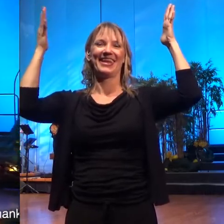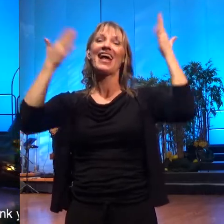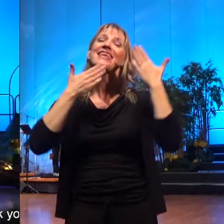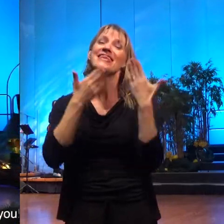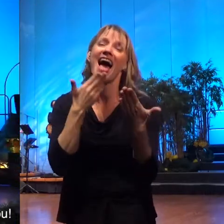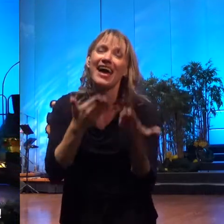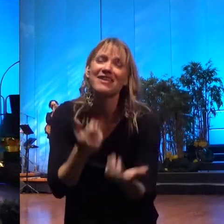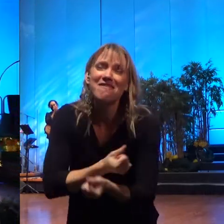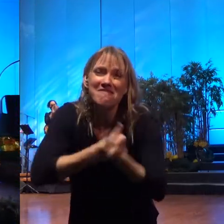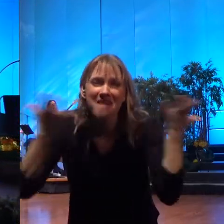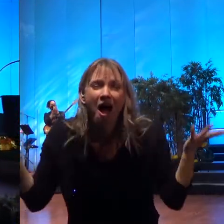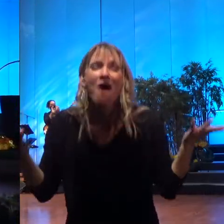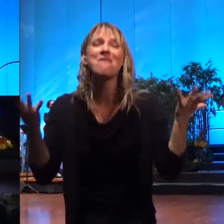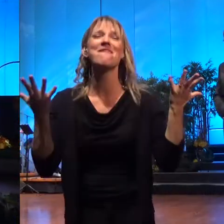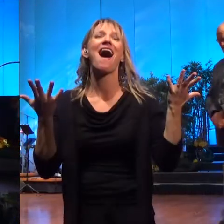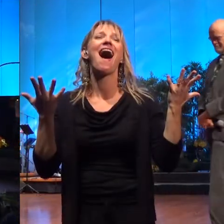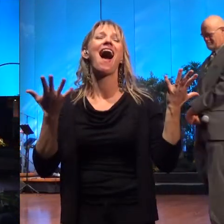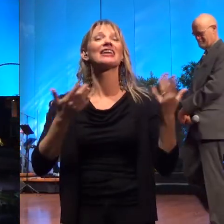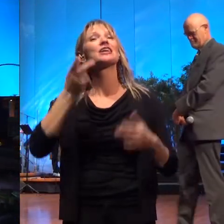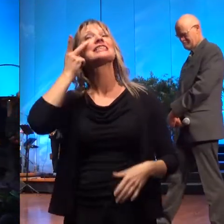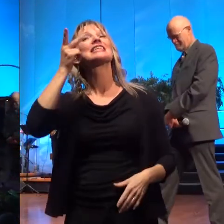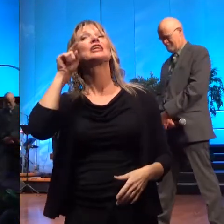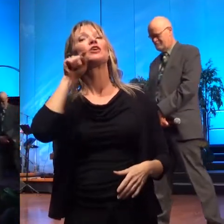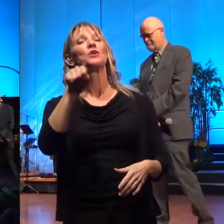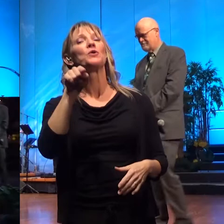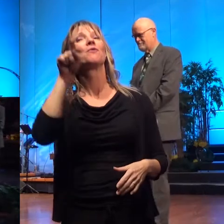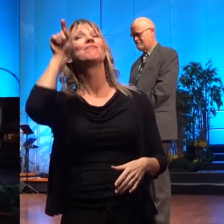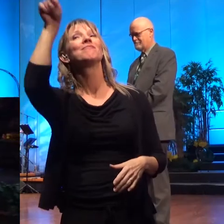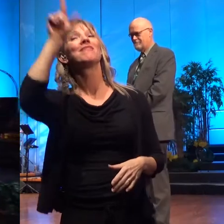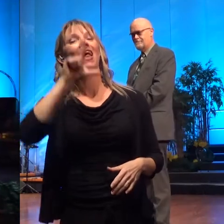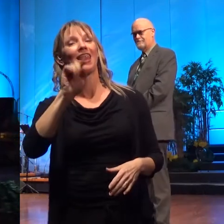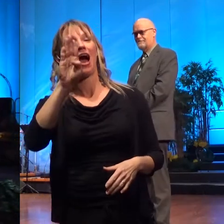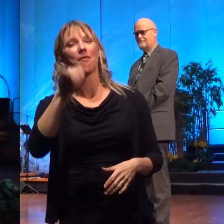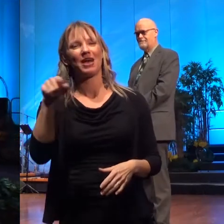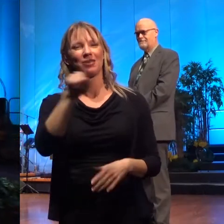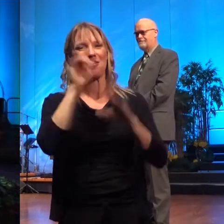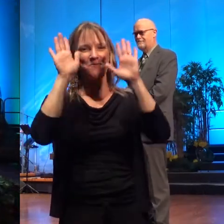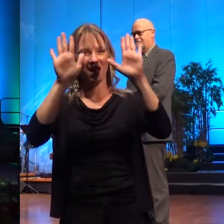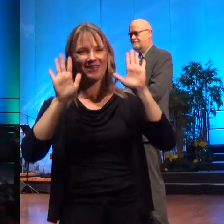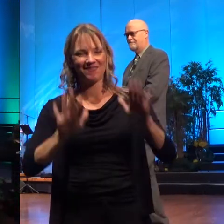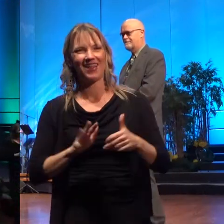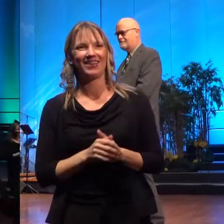Thank you so much, folks. I'll see you in the lobby. You've been wonderful.